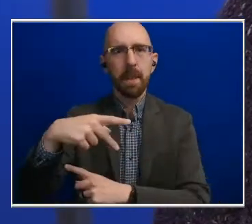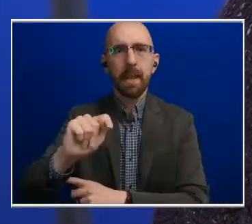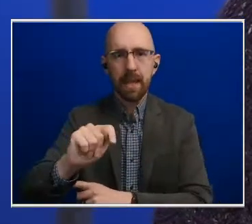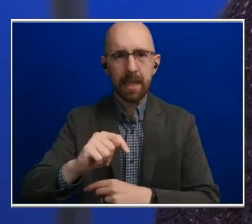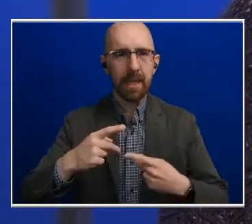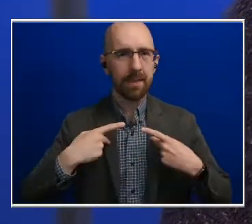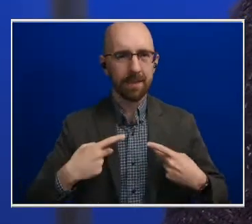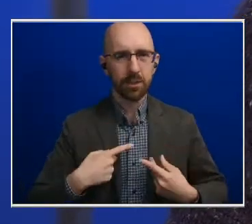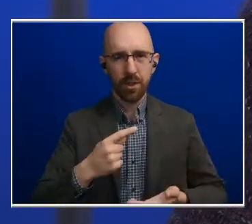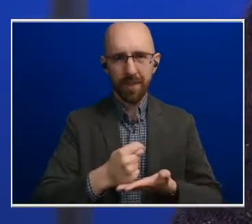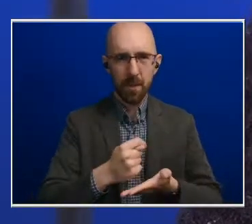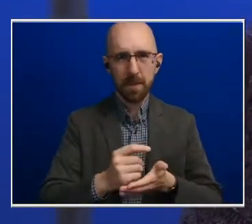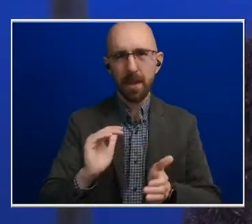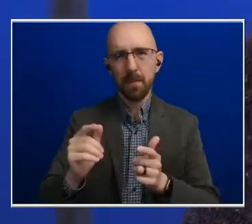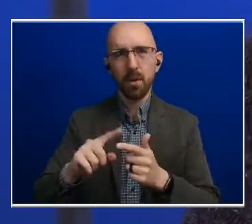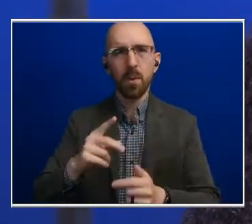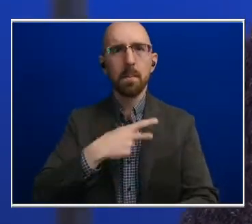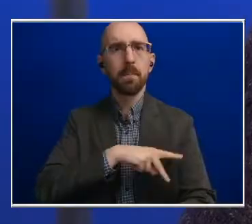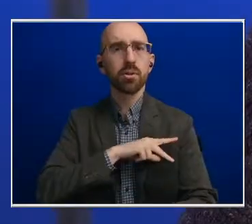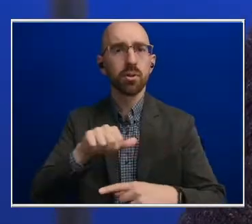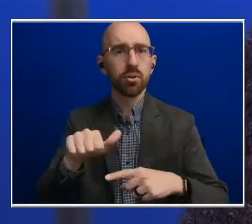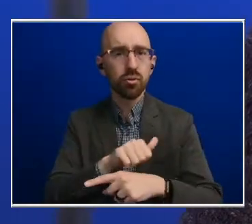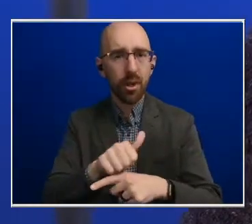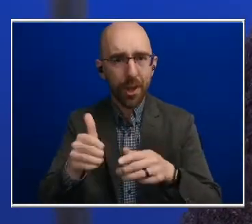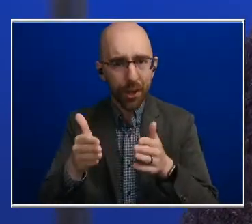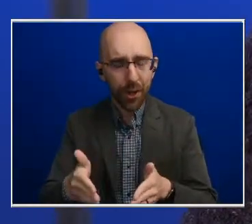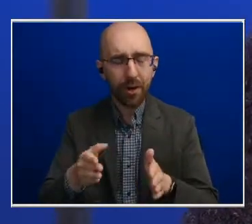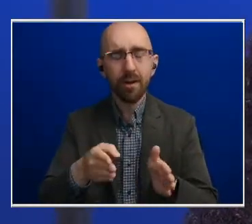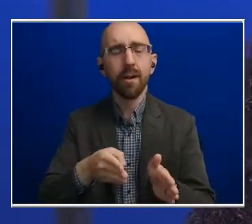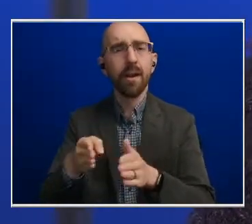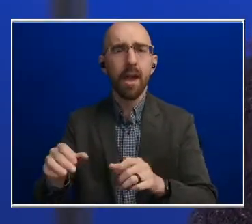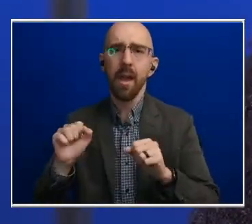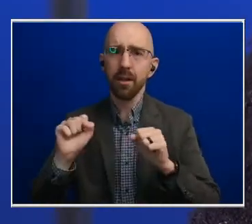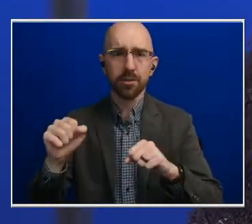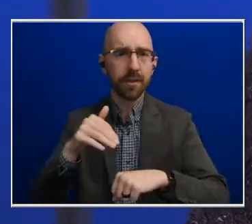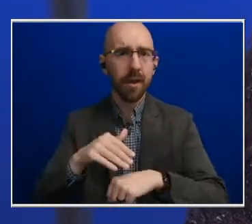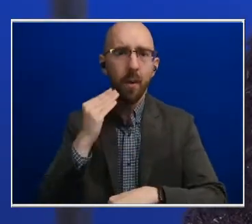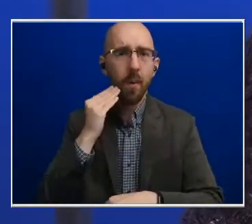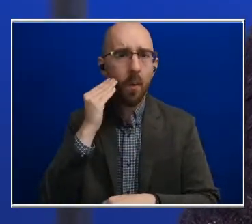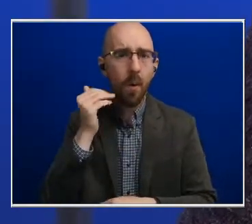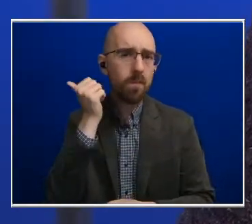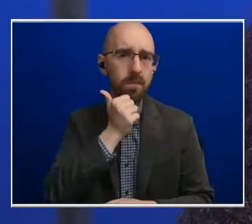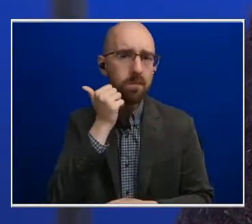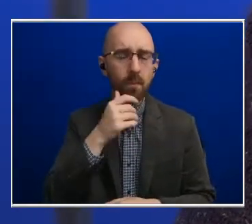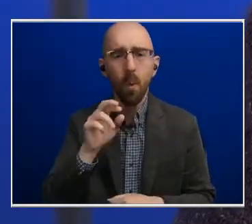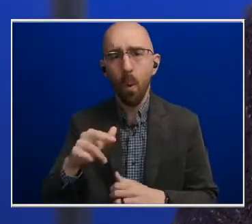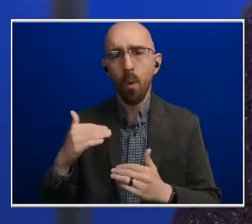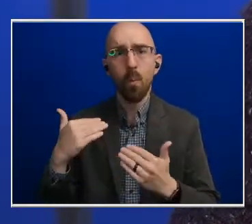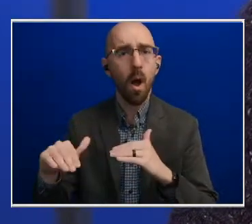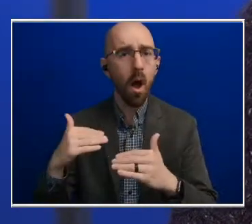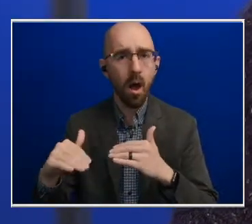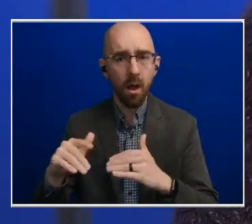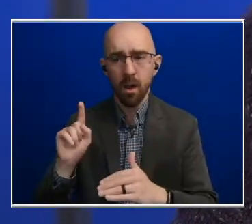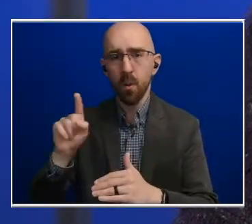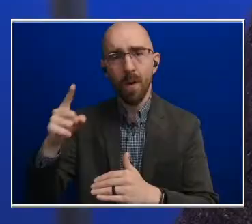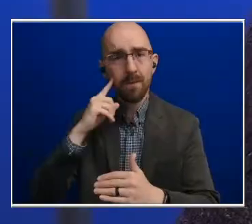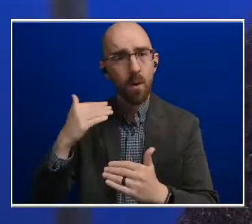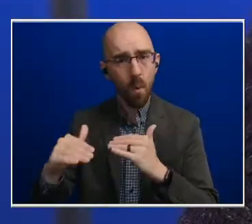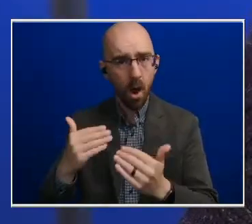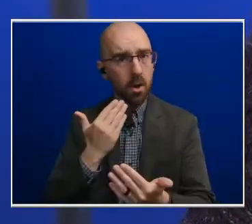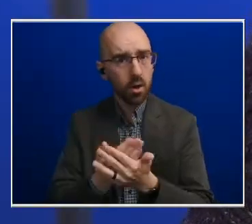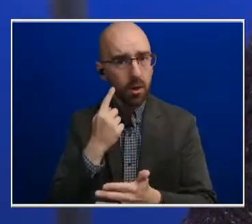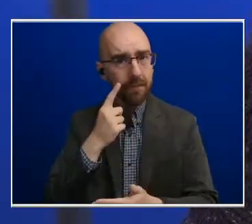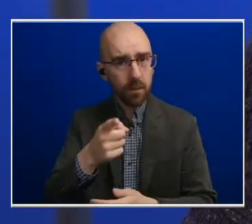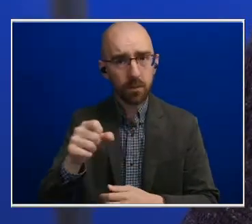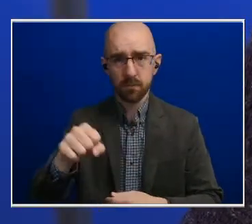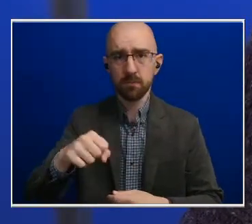personal trainer versus just doing exercise at your home or going for a walk. Going for a walk is really good for you, and we